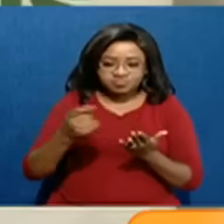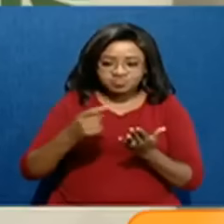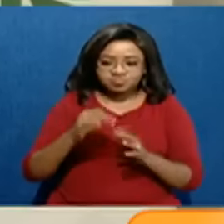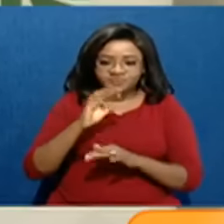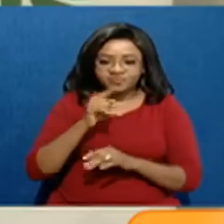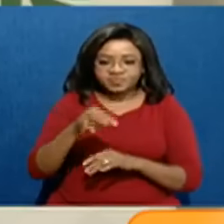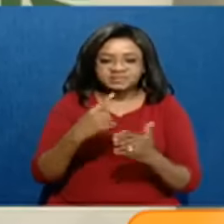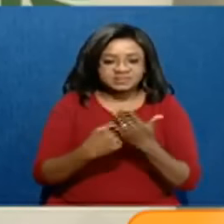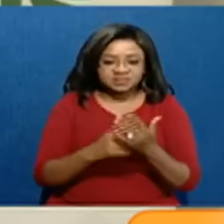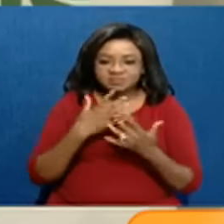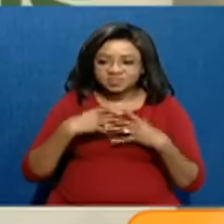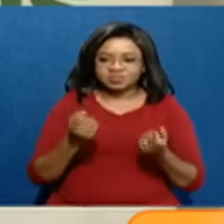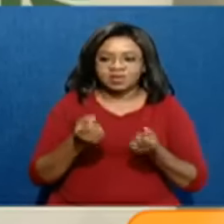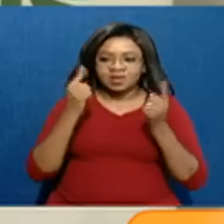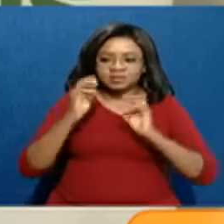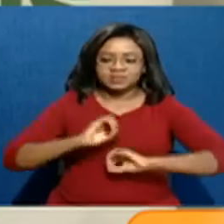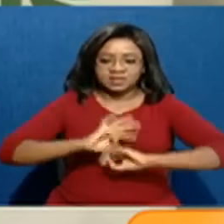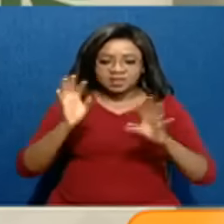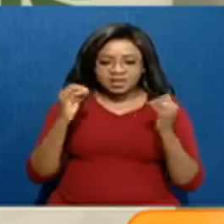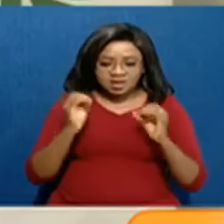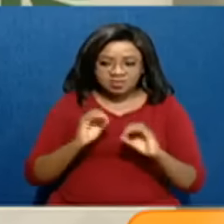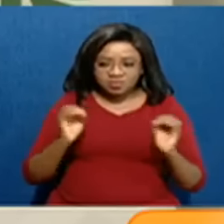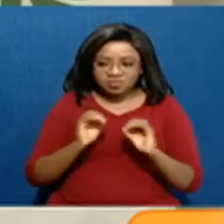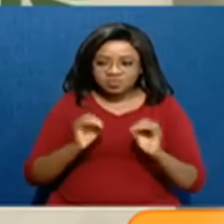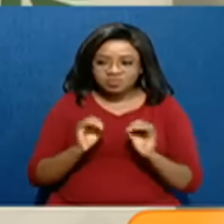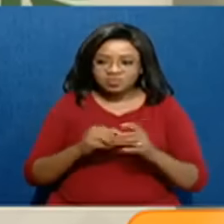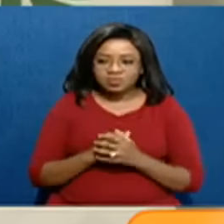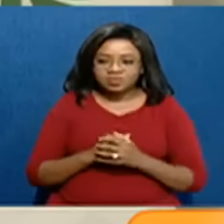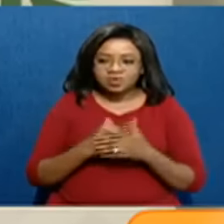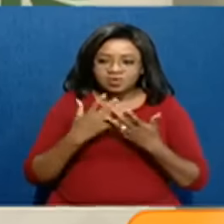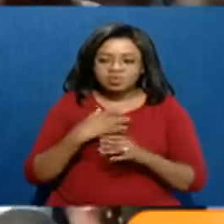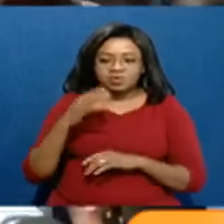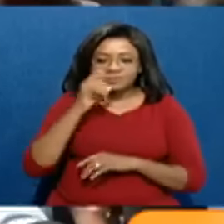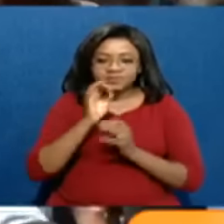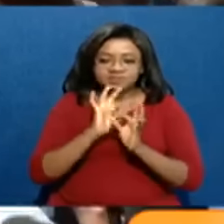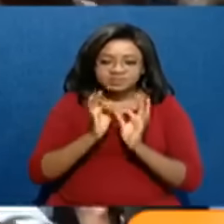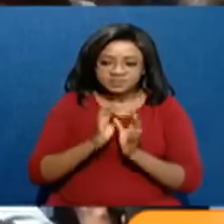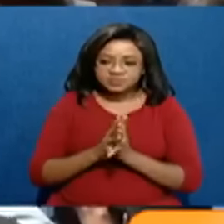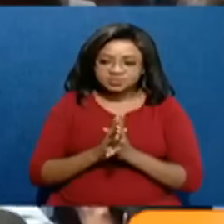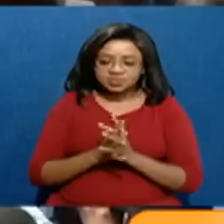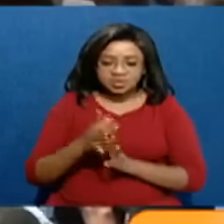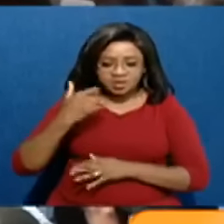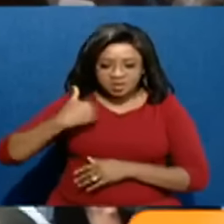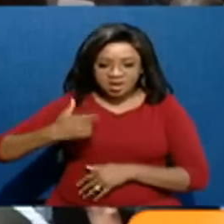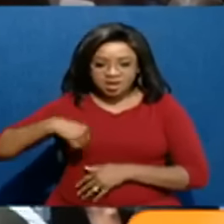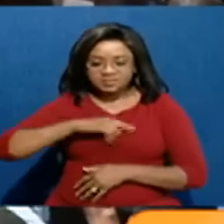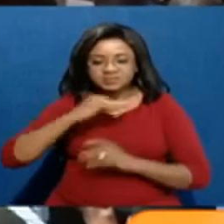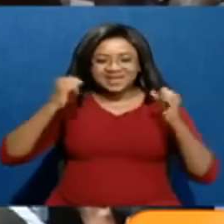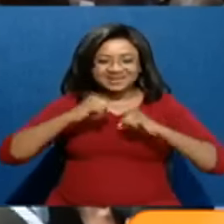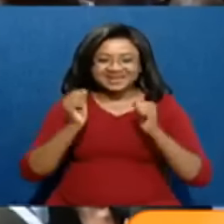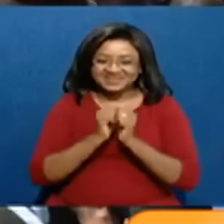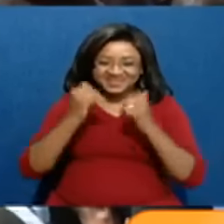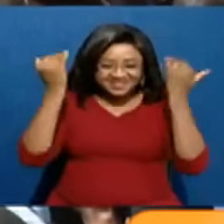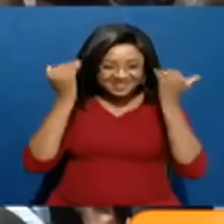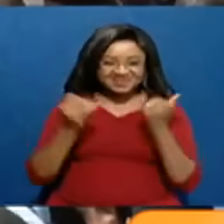that it was taken out of context or there was misinterpretation. Tumekubaliana na mahakama tuwe na